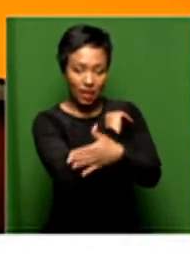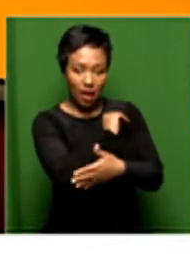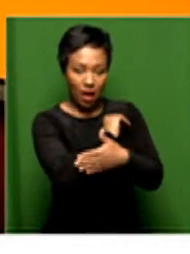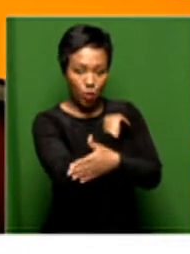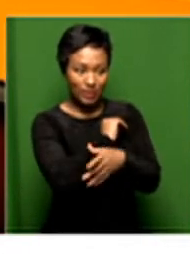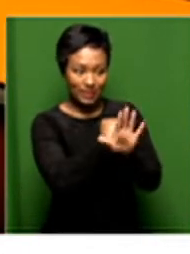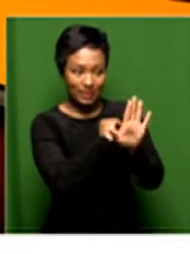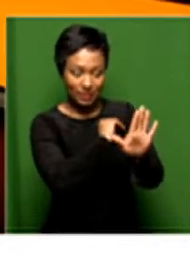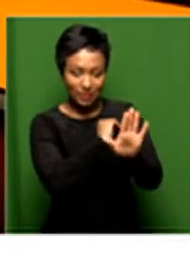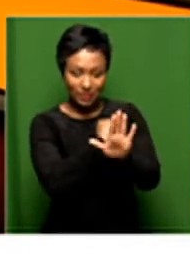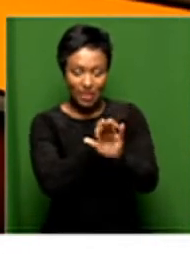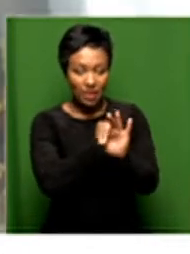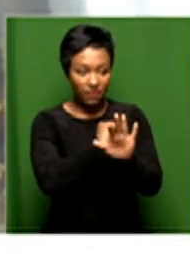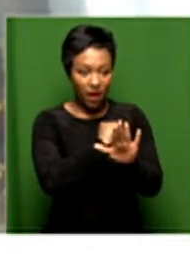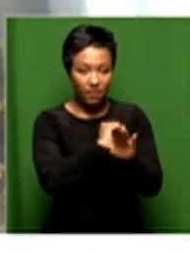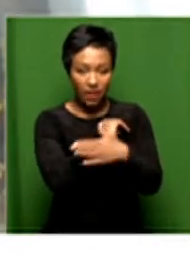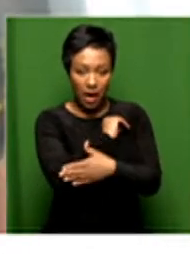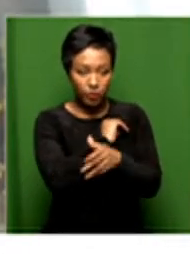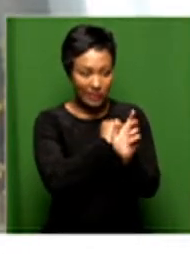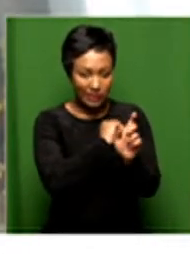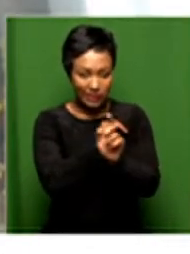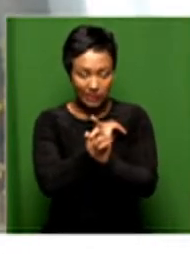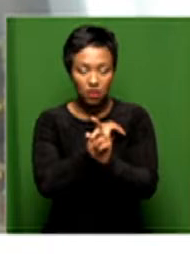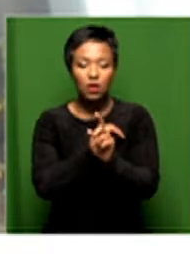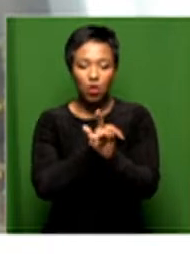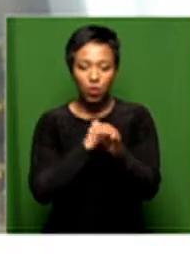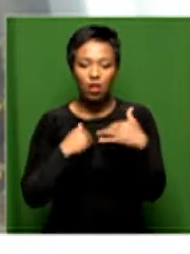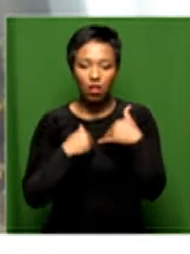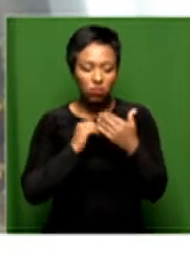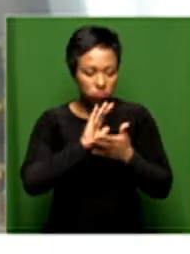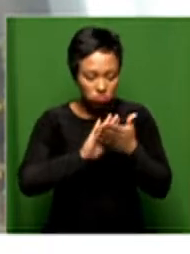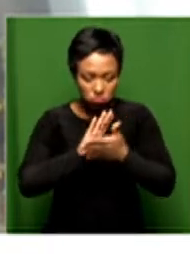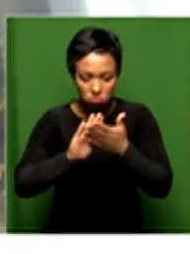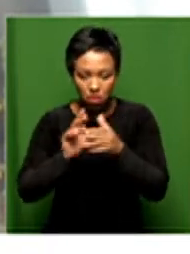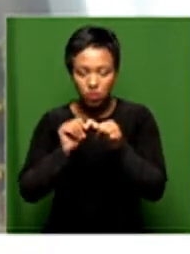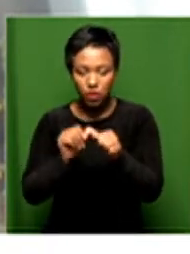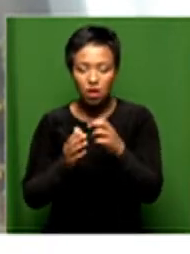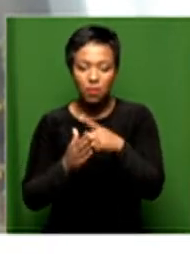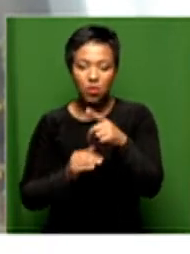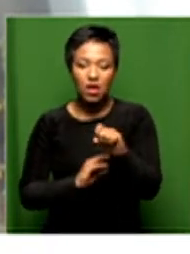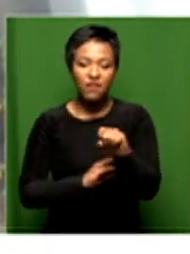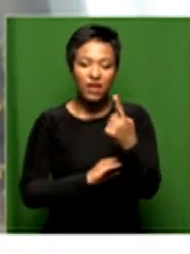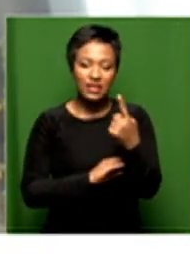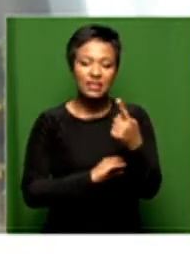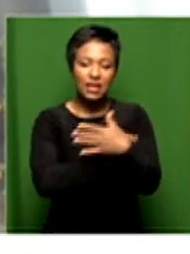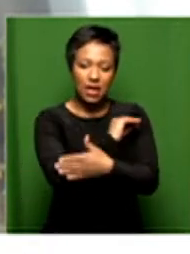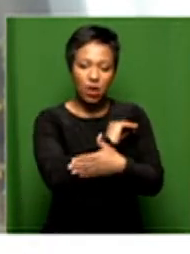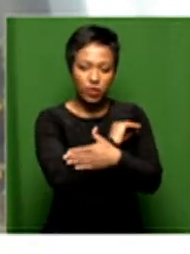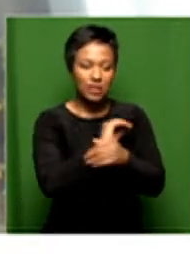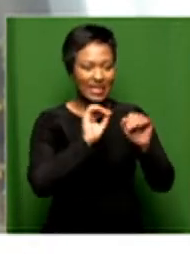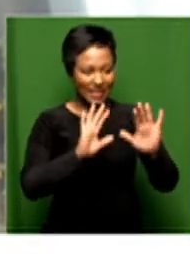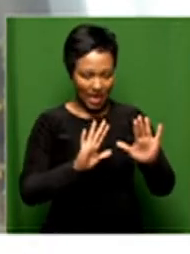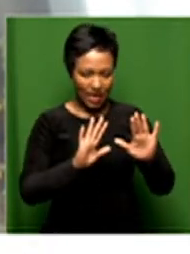and the choice of those 35 countries will emerge as we go through the project. So the first 10 countries will be